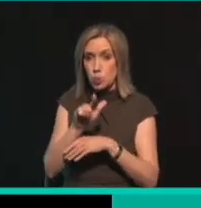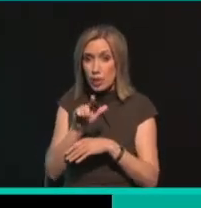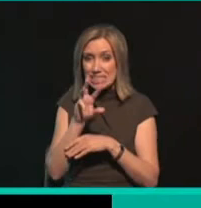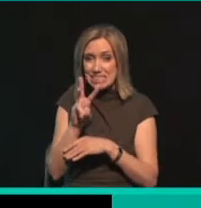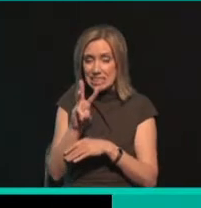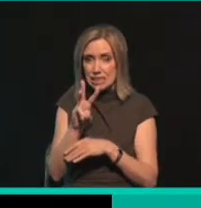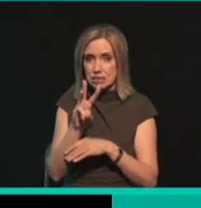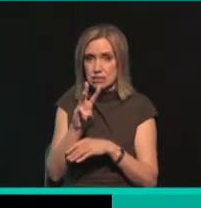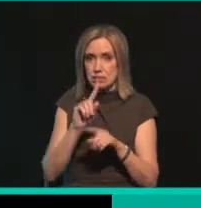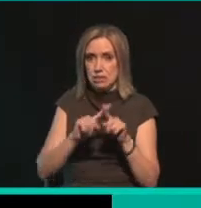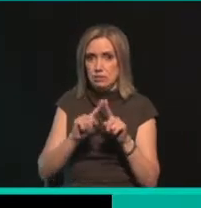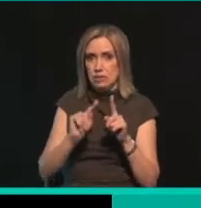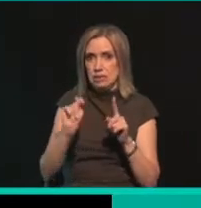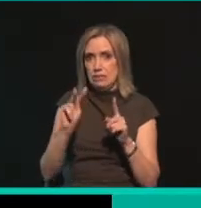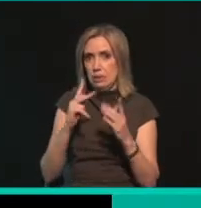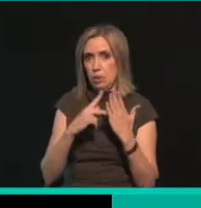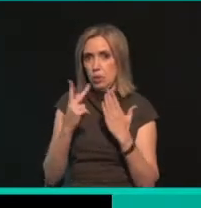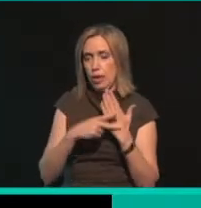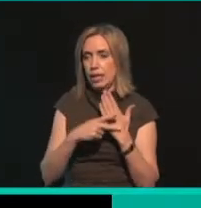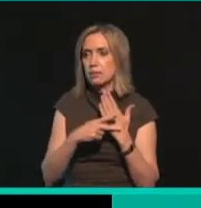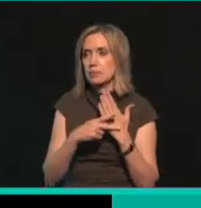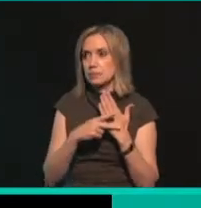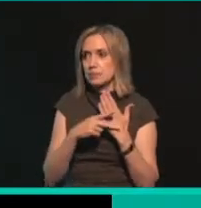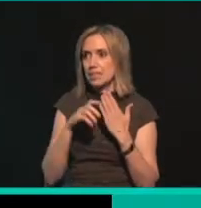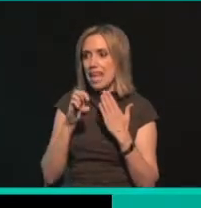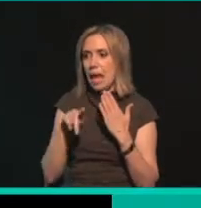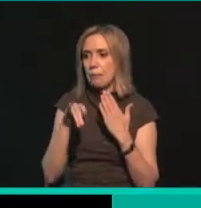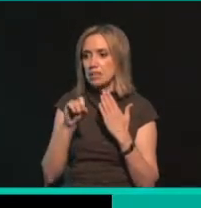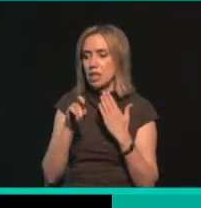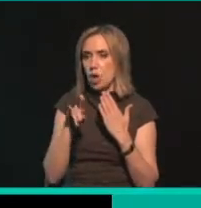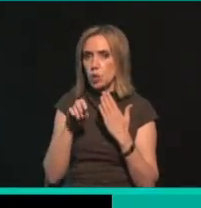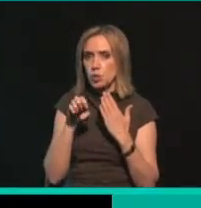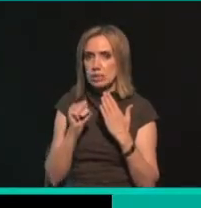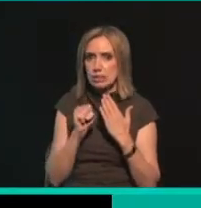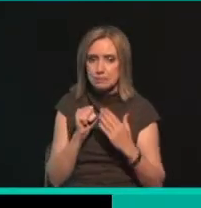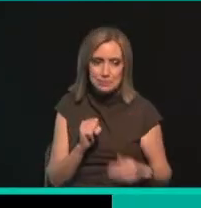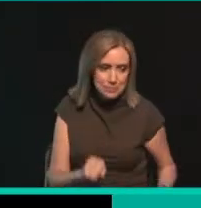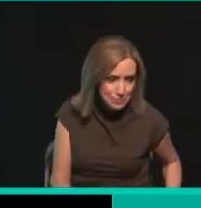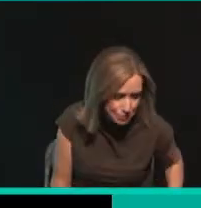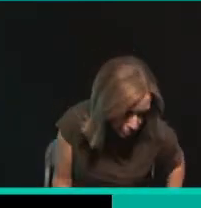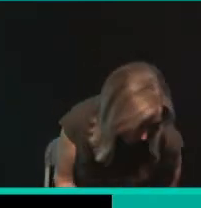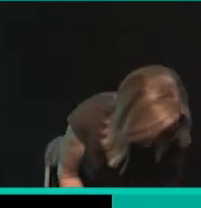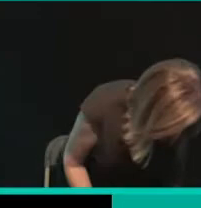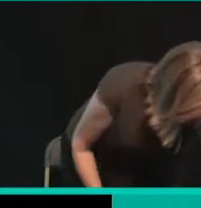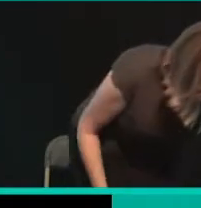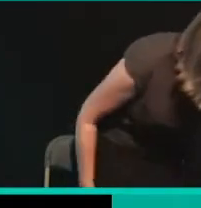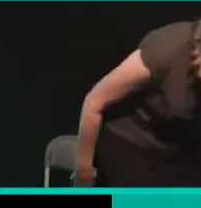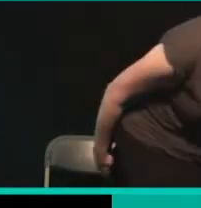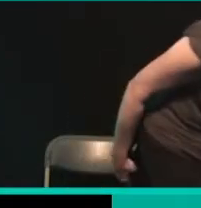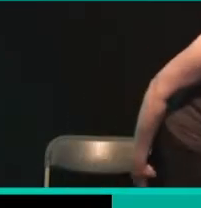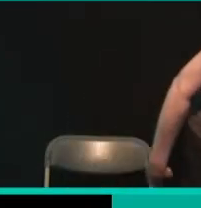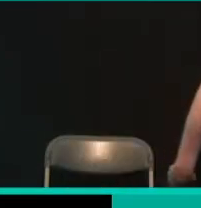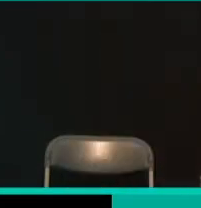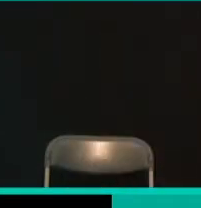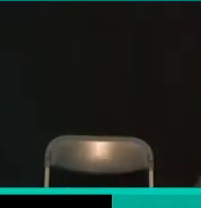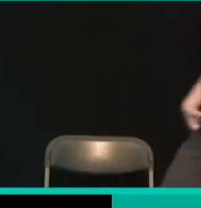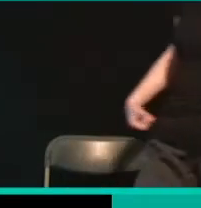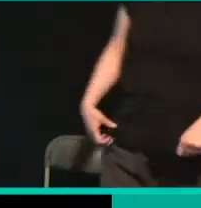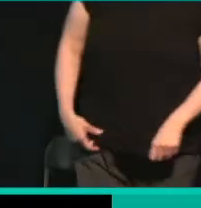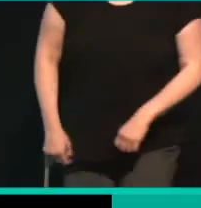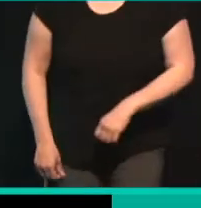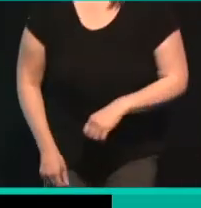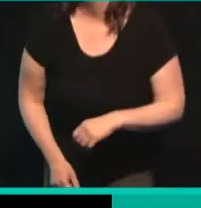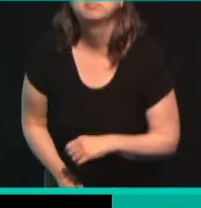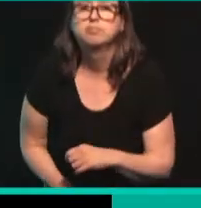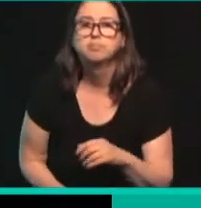episodes. They took their subscriber base from 33 million at the time to now being over 150